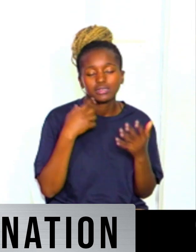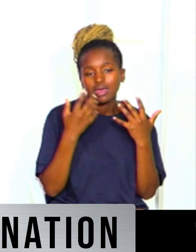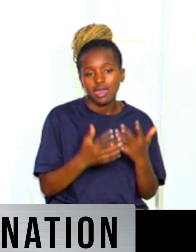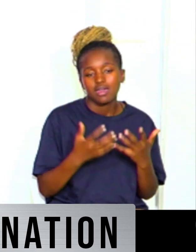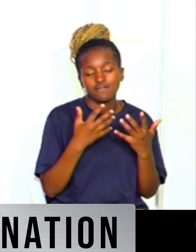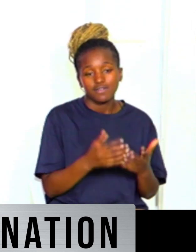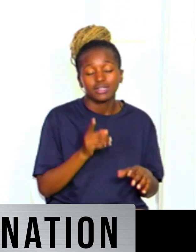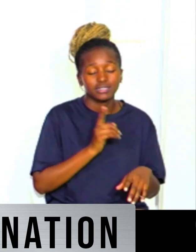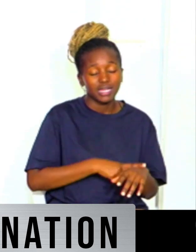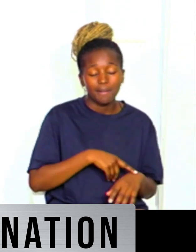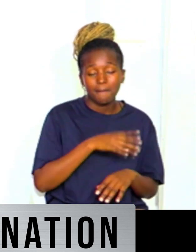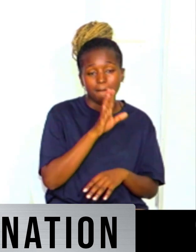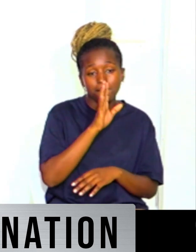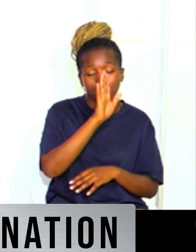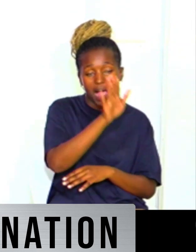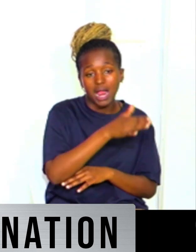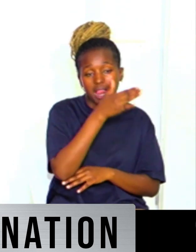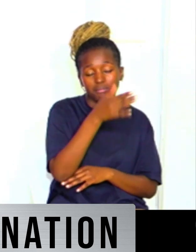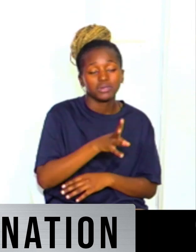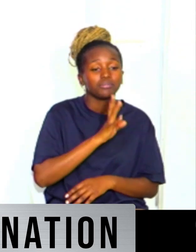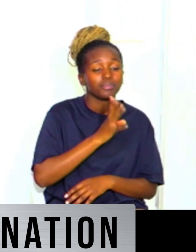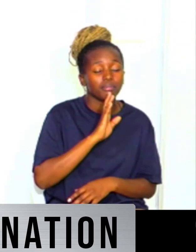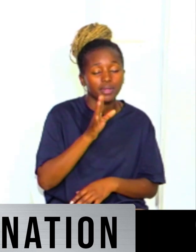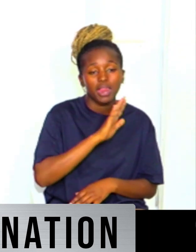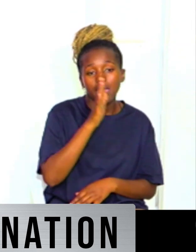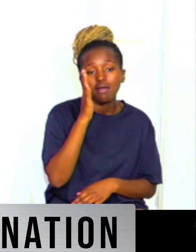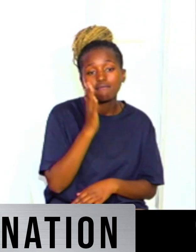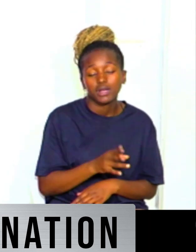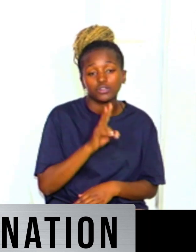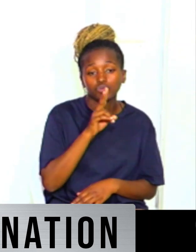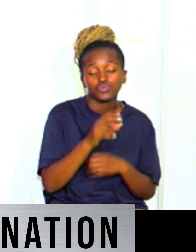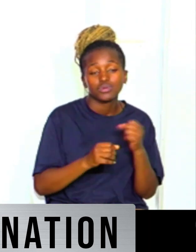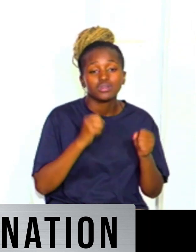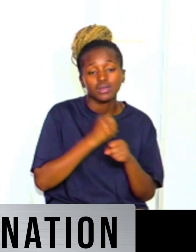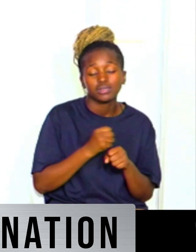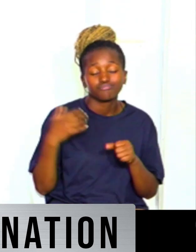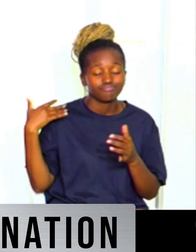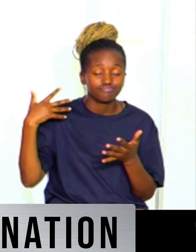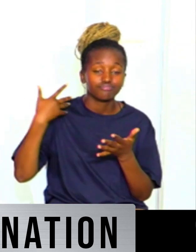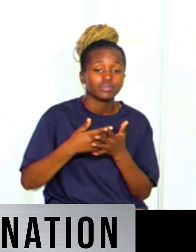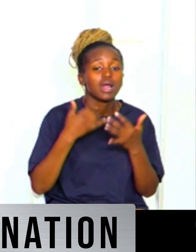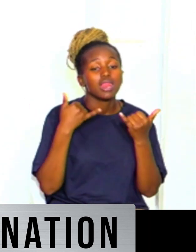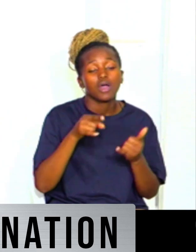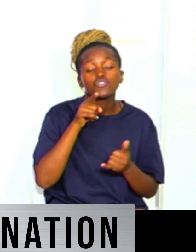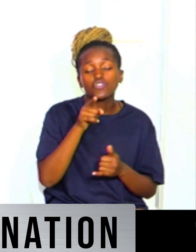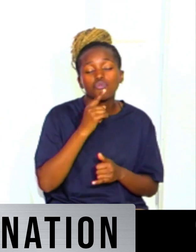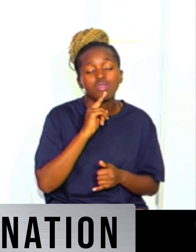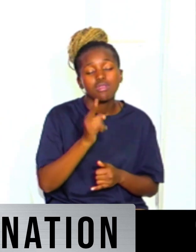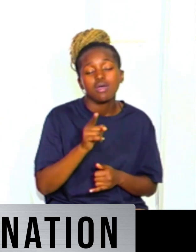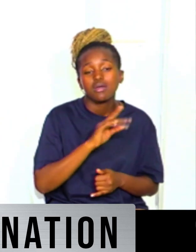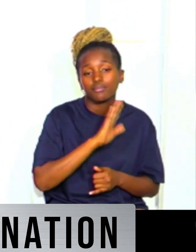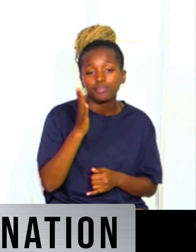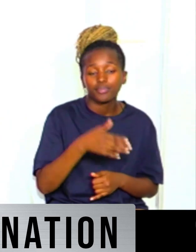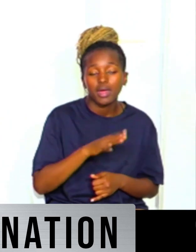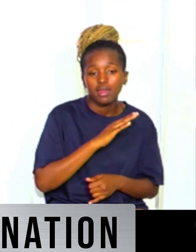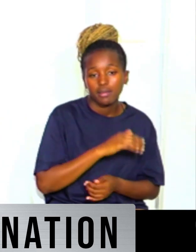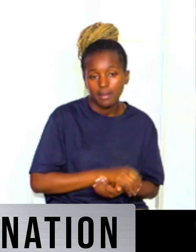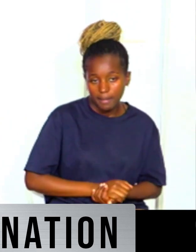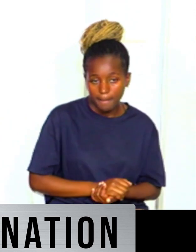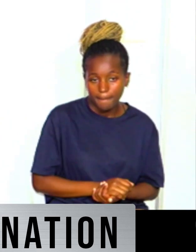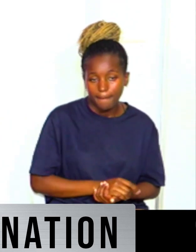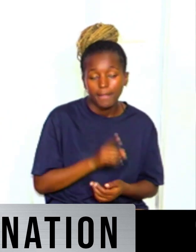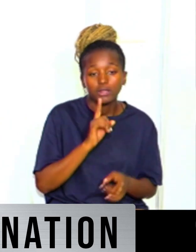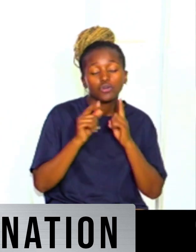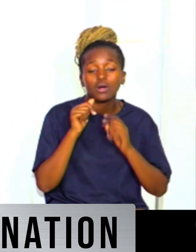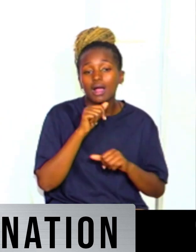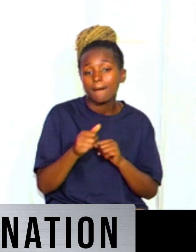bunge. Hata mtu aseme ati for 2 years Jonah. Ujaamka hata useme mimi barabara ya kwetu ni mbaya.